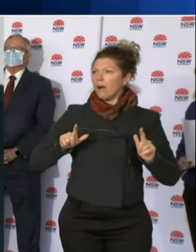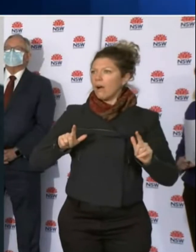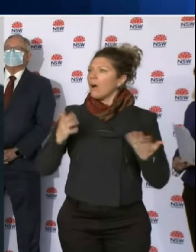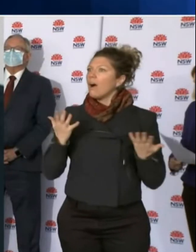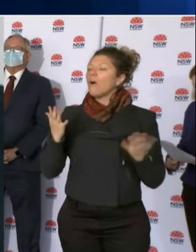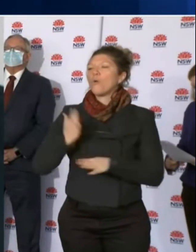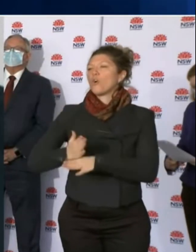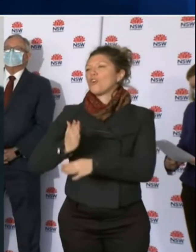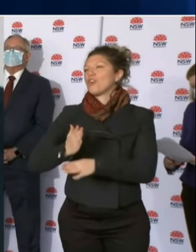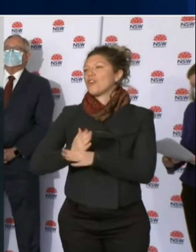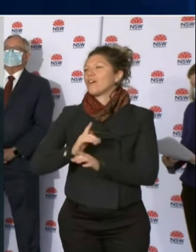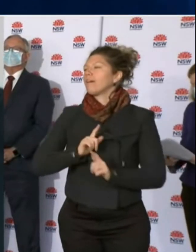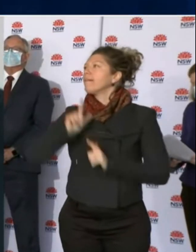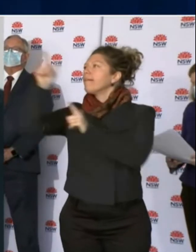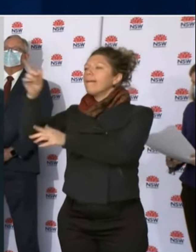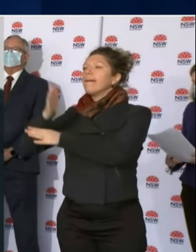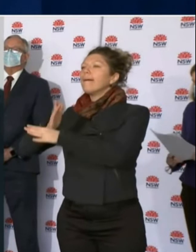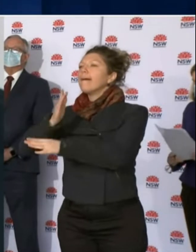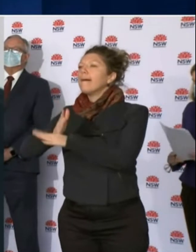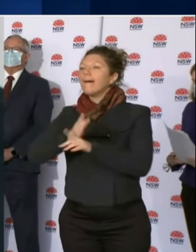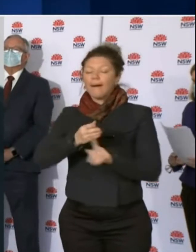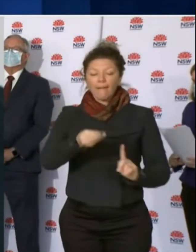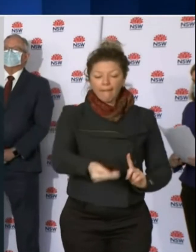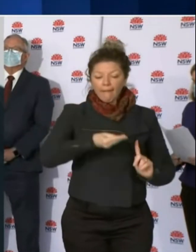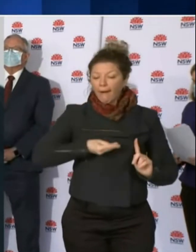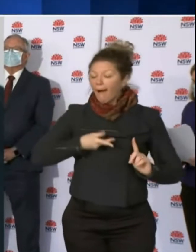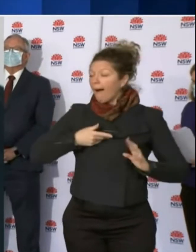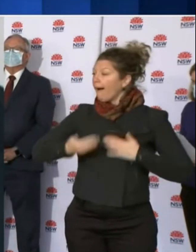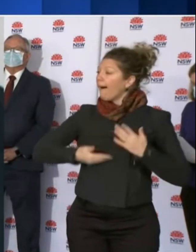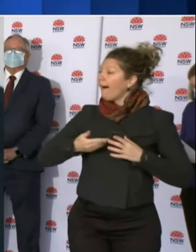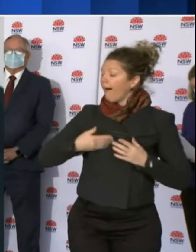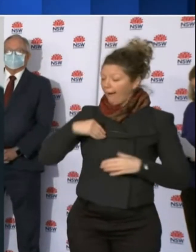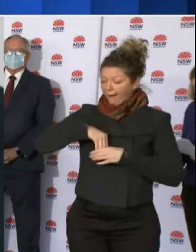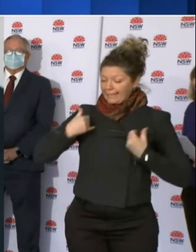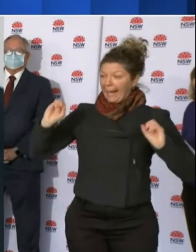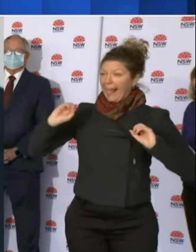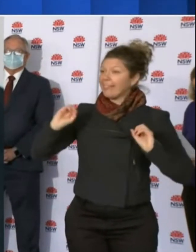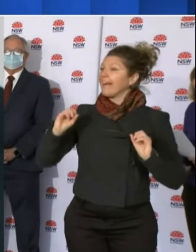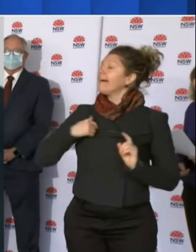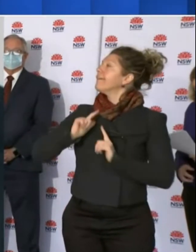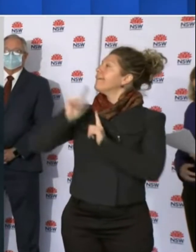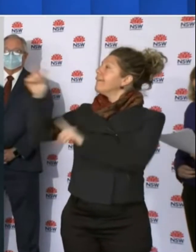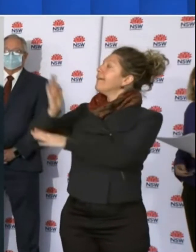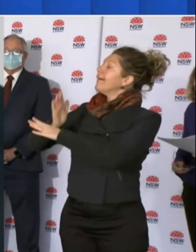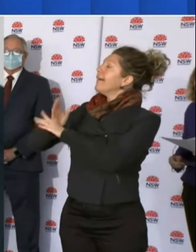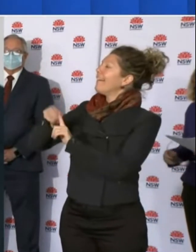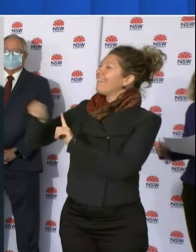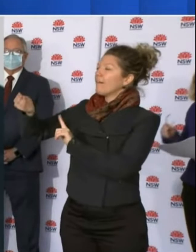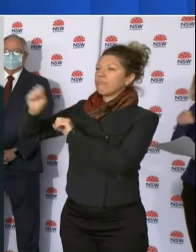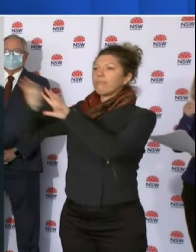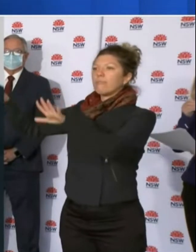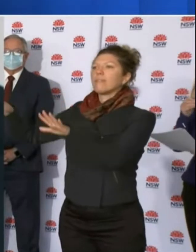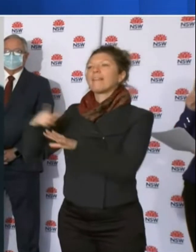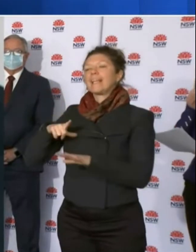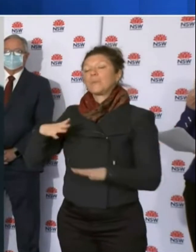multiple sites in critical work who may not have had symptoms but unfortunately were infectious at the time. And that is why we have to be alert and